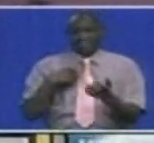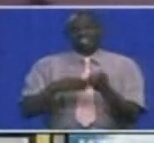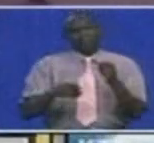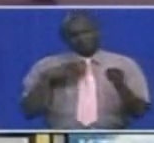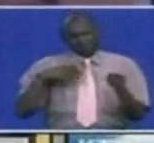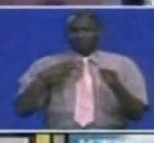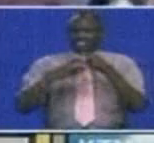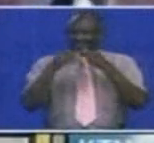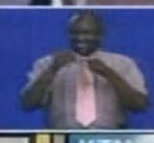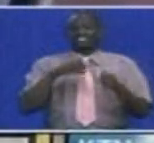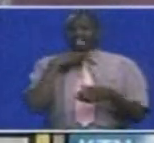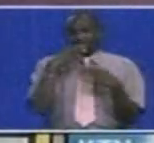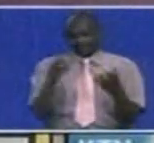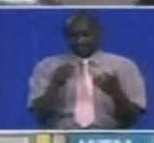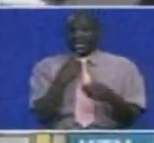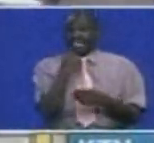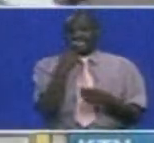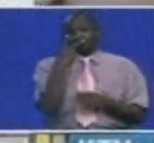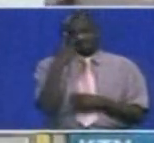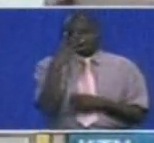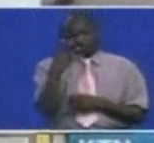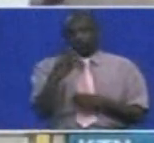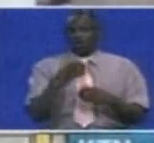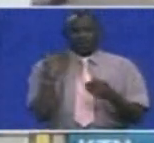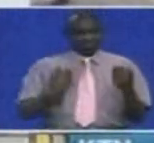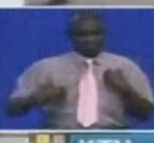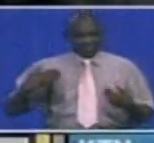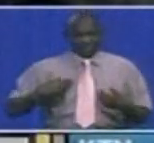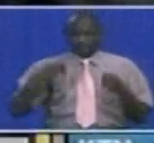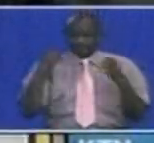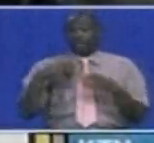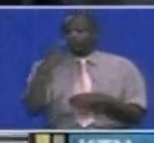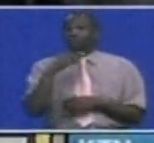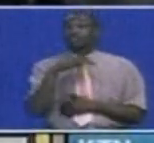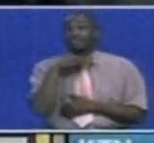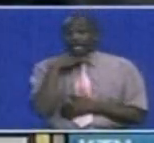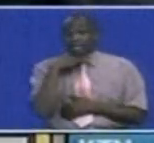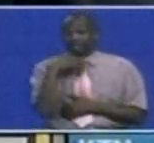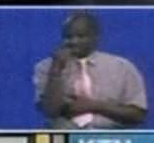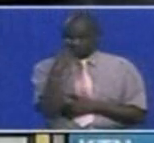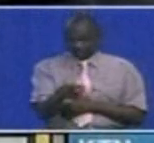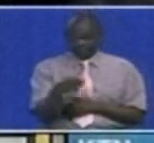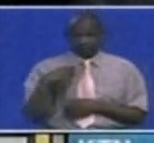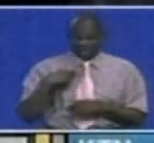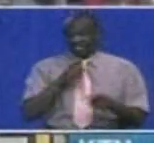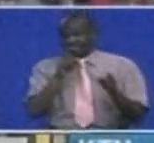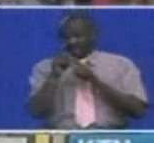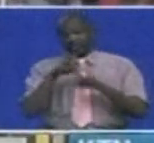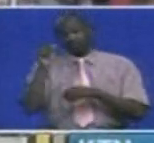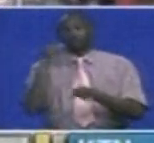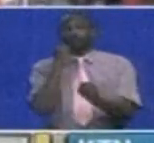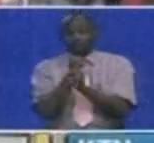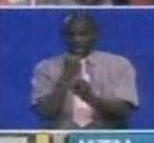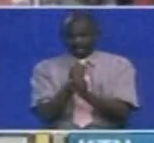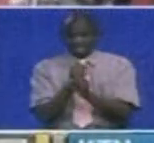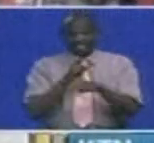and injuring 124 others. Many of those who were killed and injured are said to have been commuting to work when the